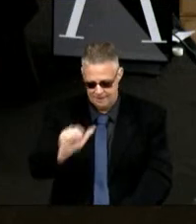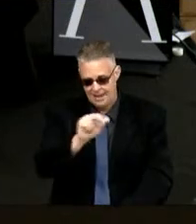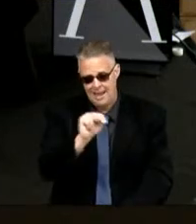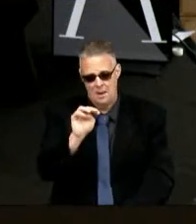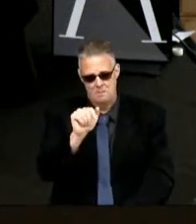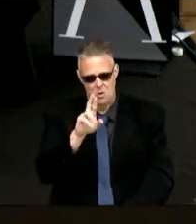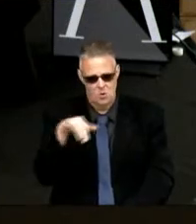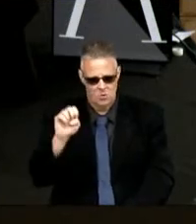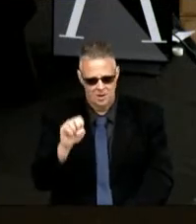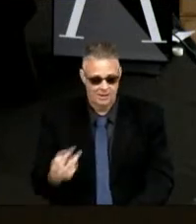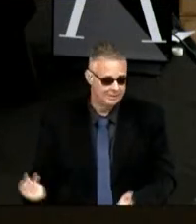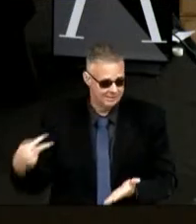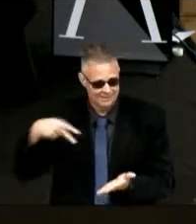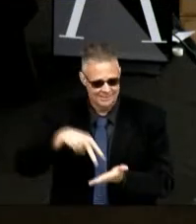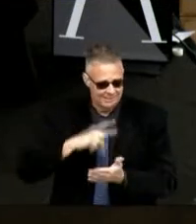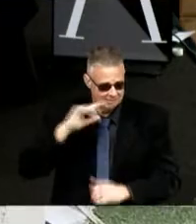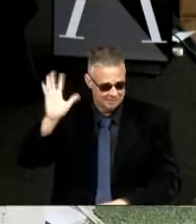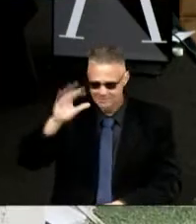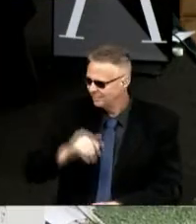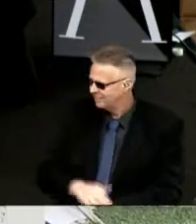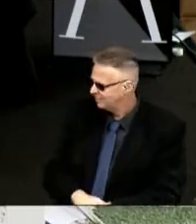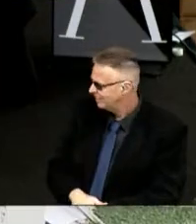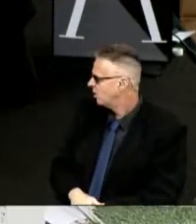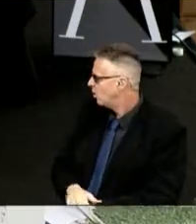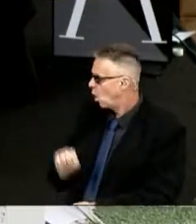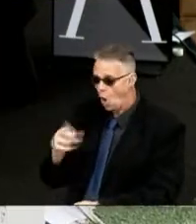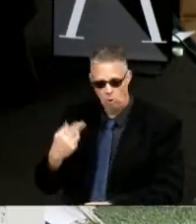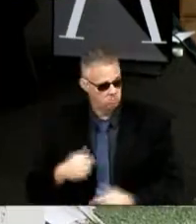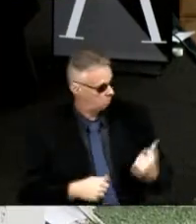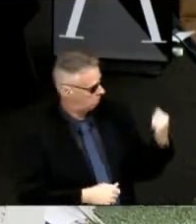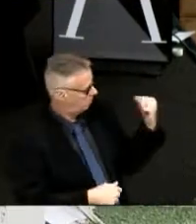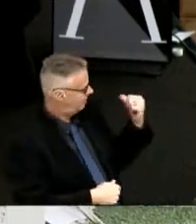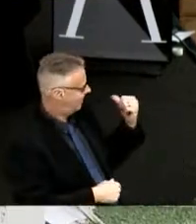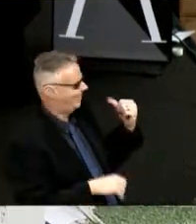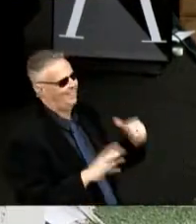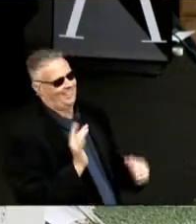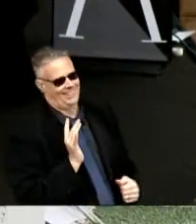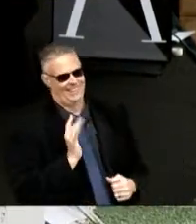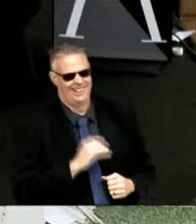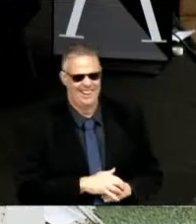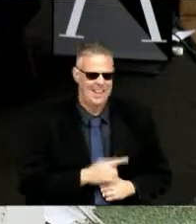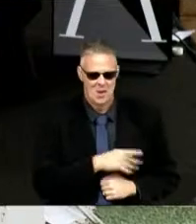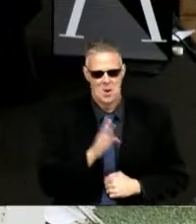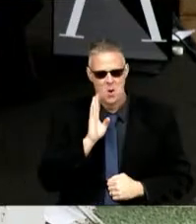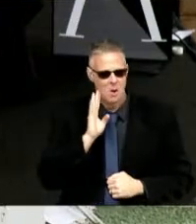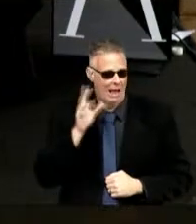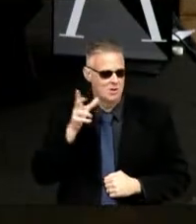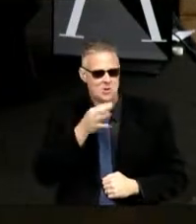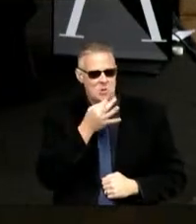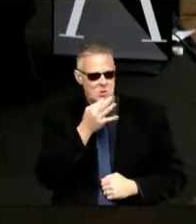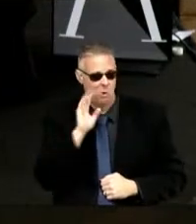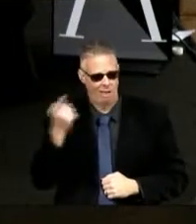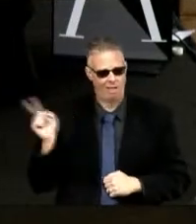Anne Marie, stand up and sit. Do a little wave. Oh, she's right here. You'll hear from her in a minute.